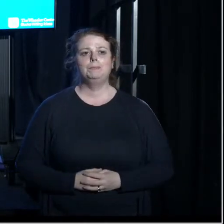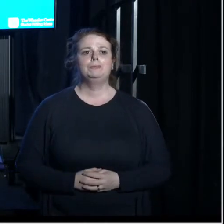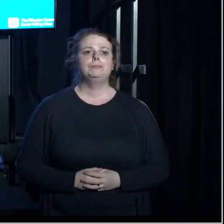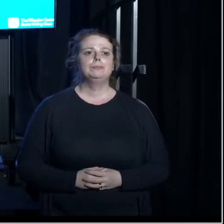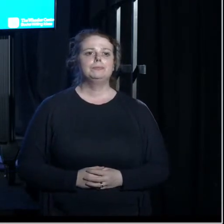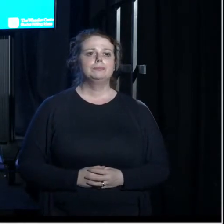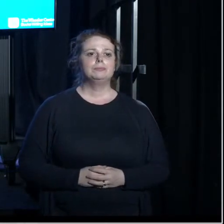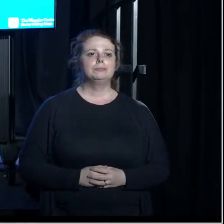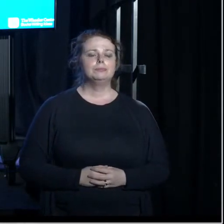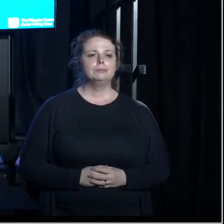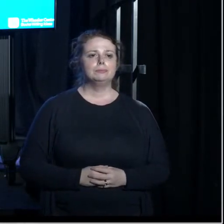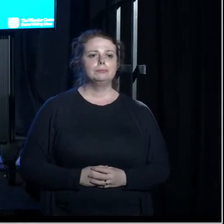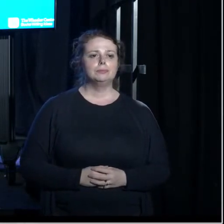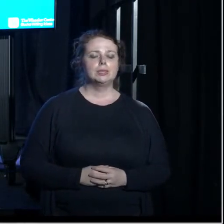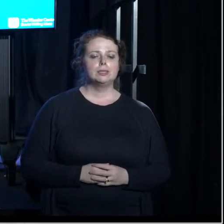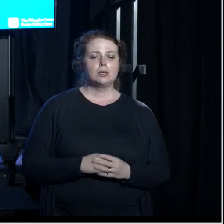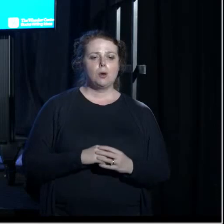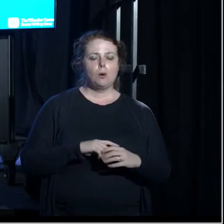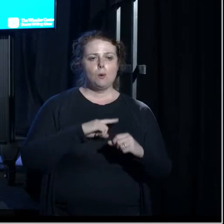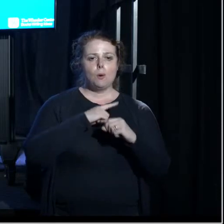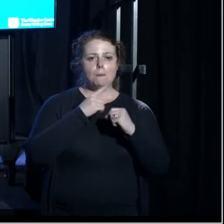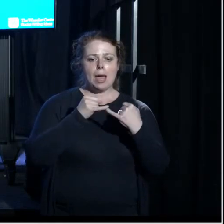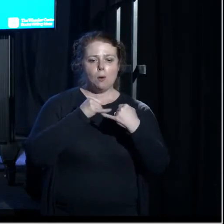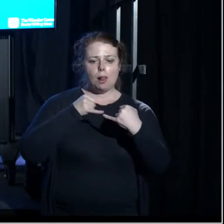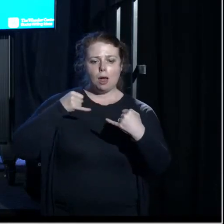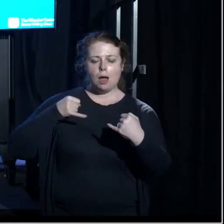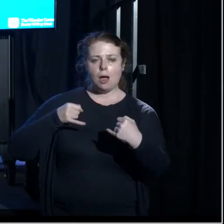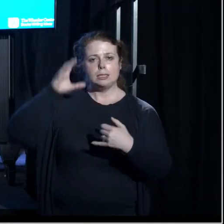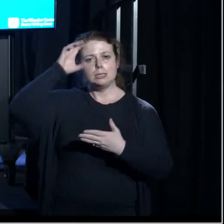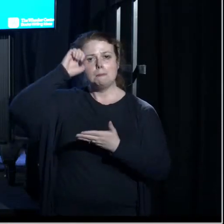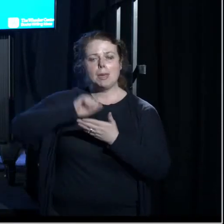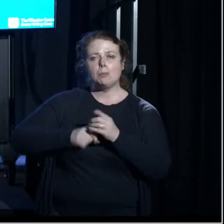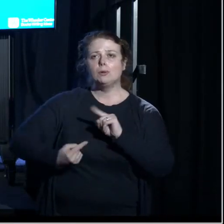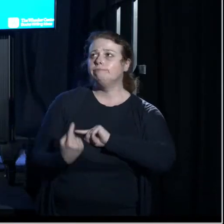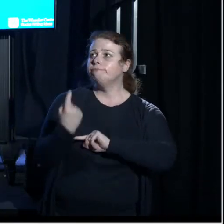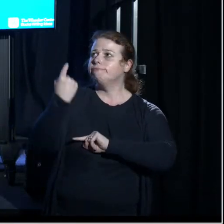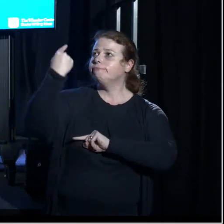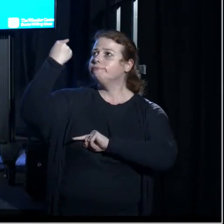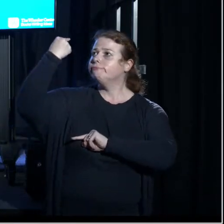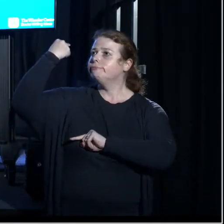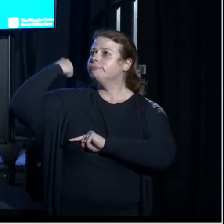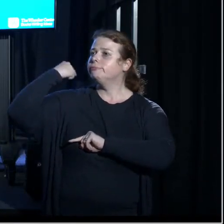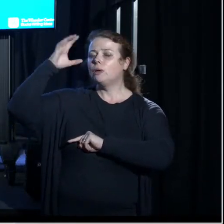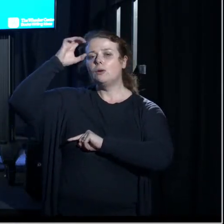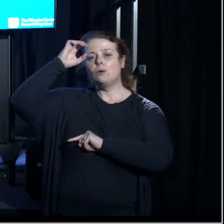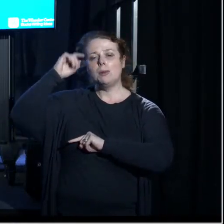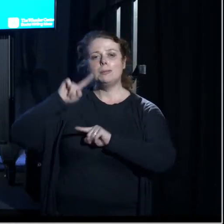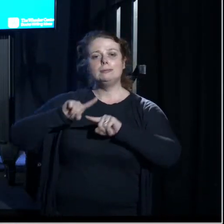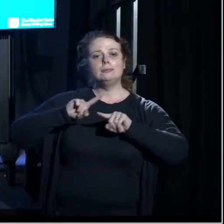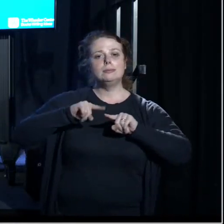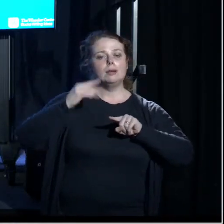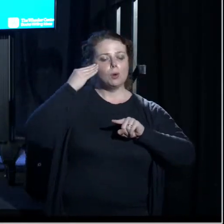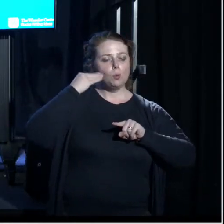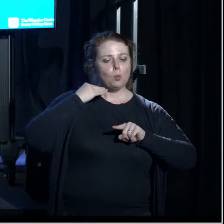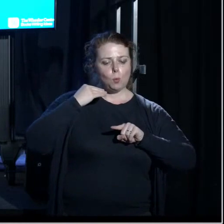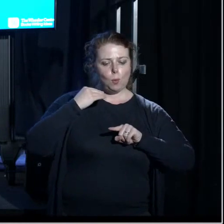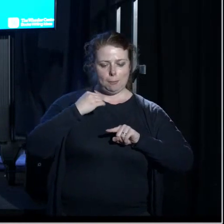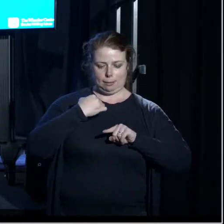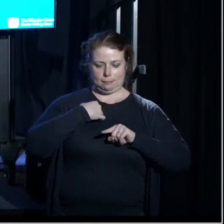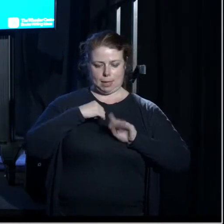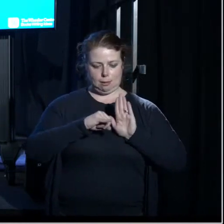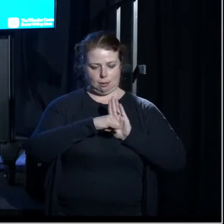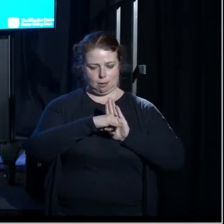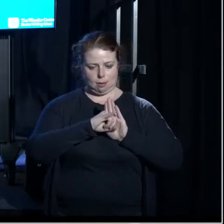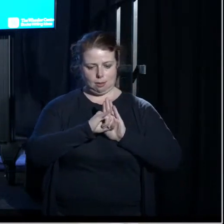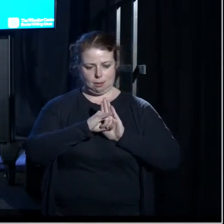From the power lines down memory lane, I recall all the women I have been. The houses look so different from up here.